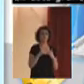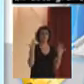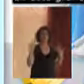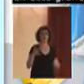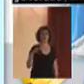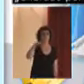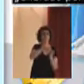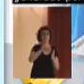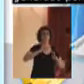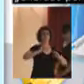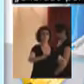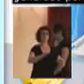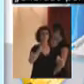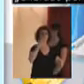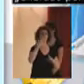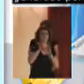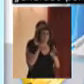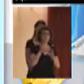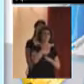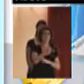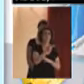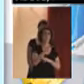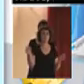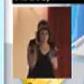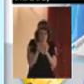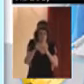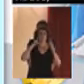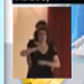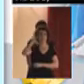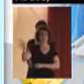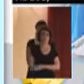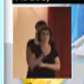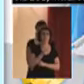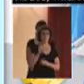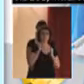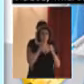have the content that the user generates in its center, the videos, microblogging, etc.